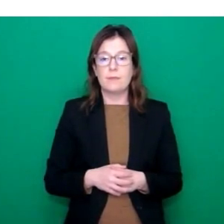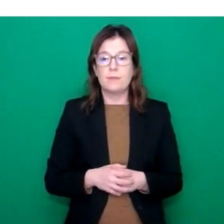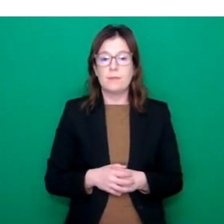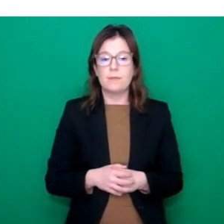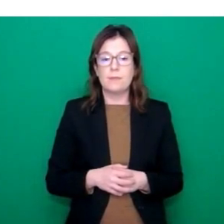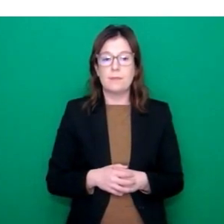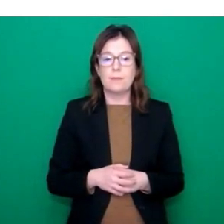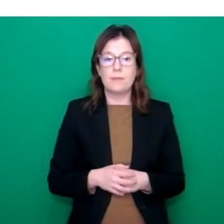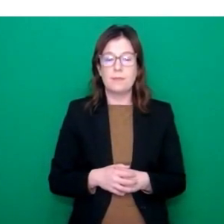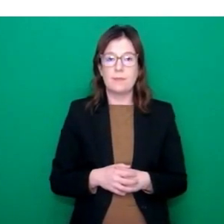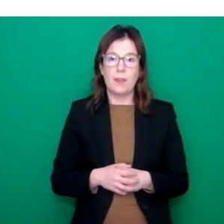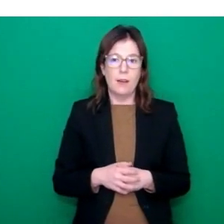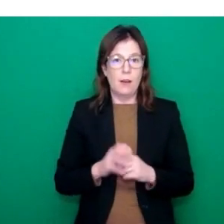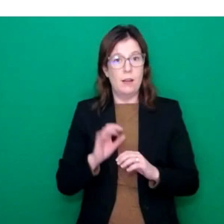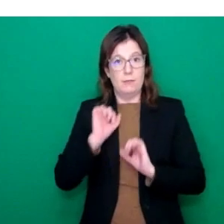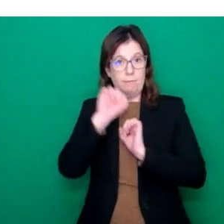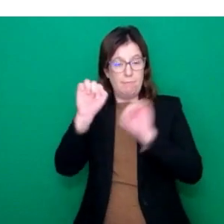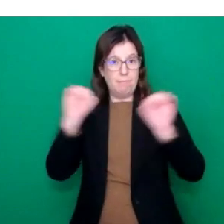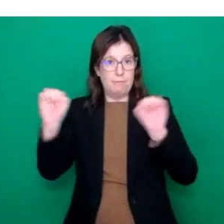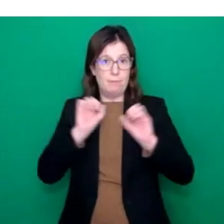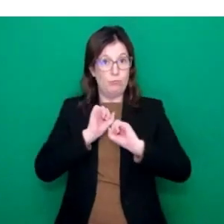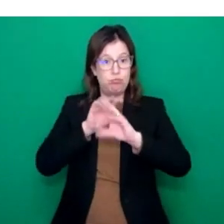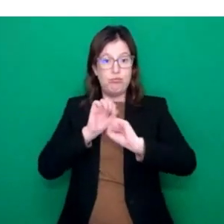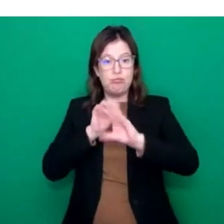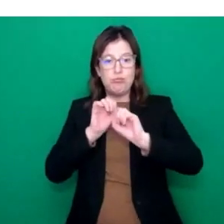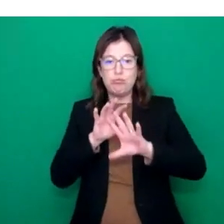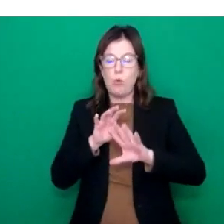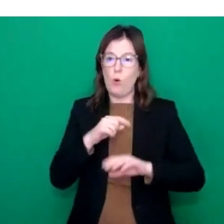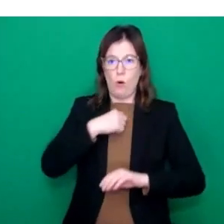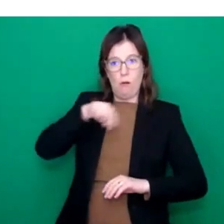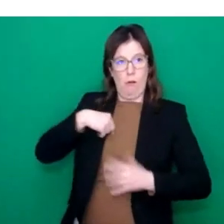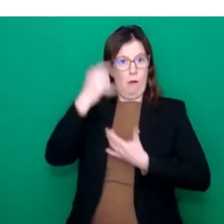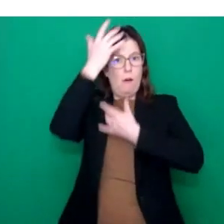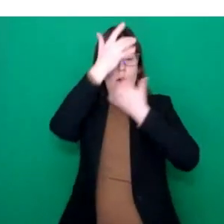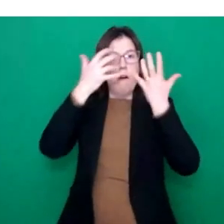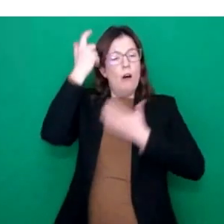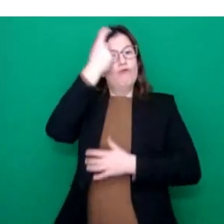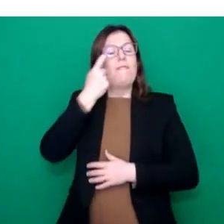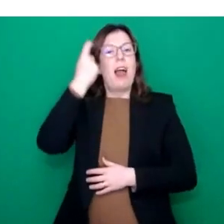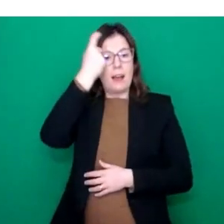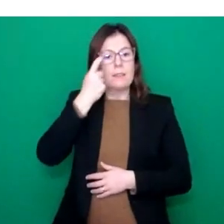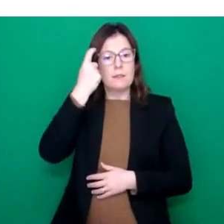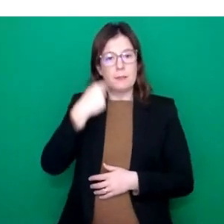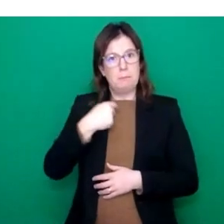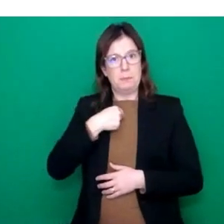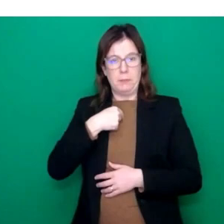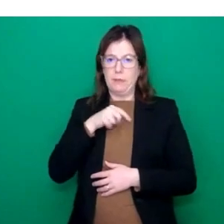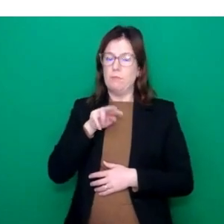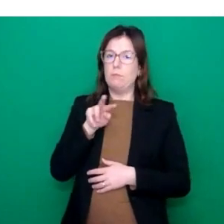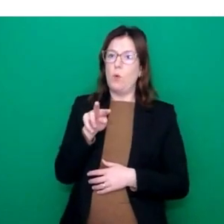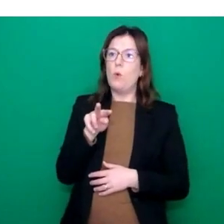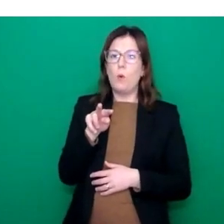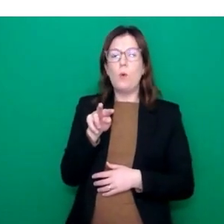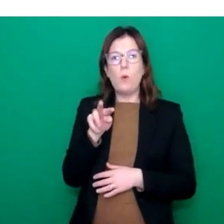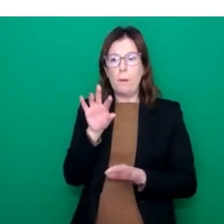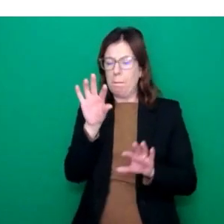So much to reflect on from everything we've just heard. I know certainly for my part, it's hard to kind of pick out, I suppose,